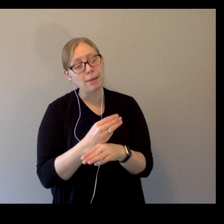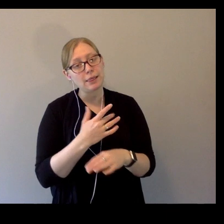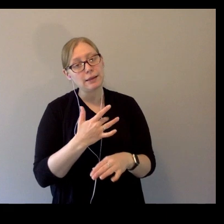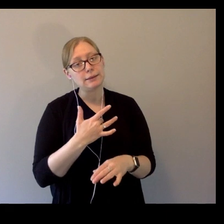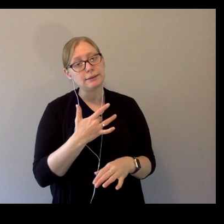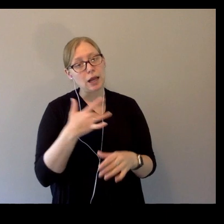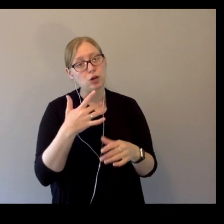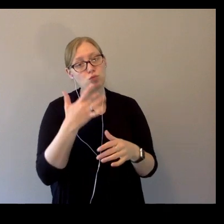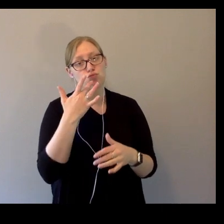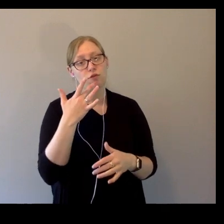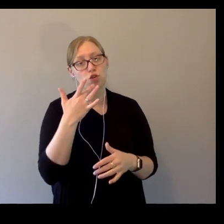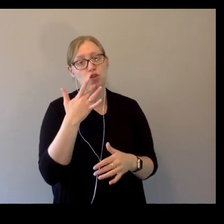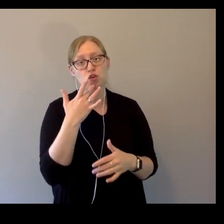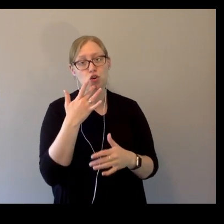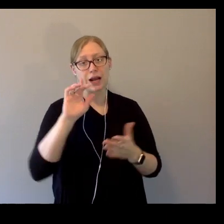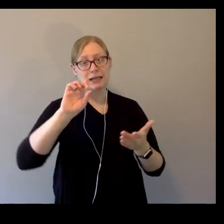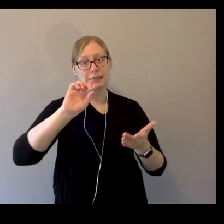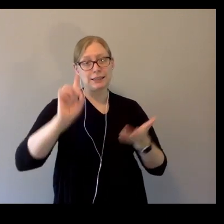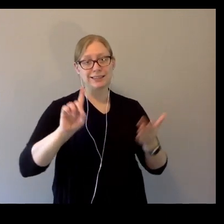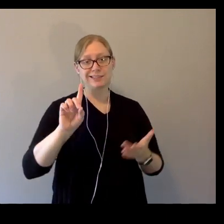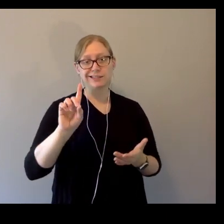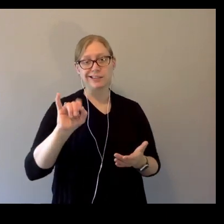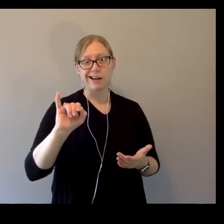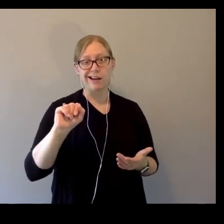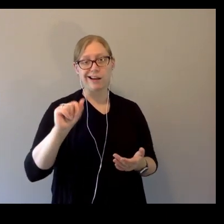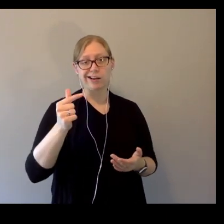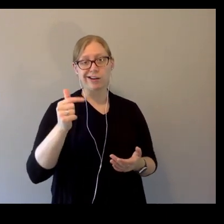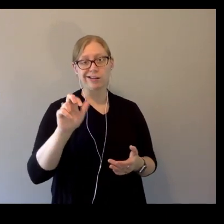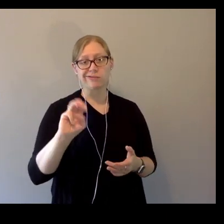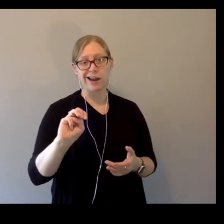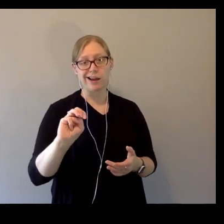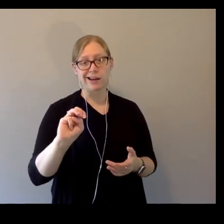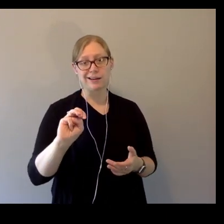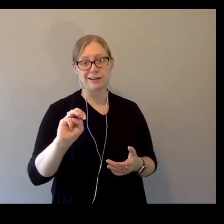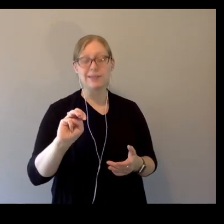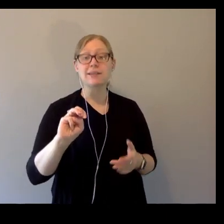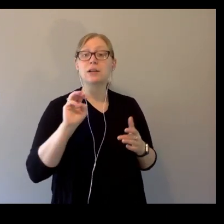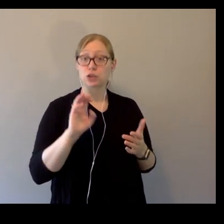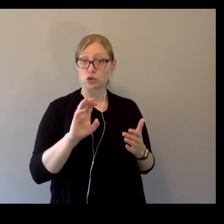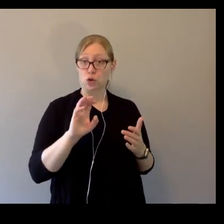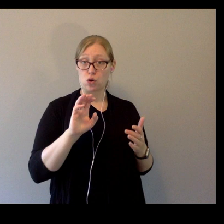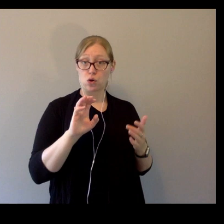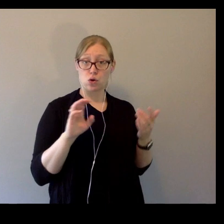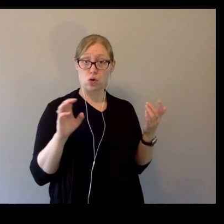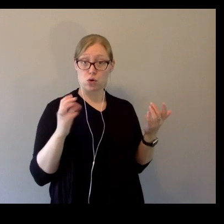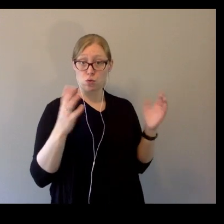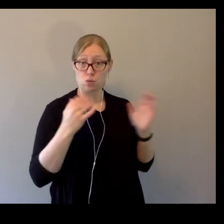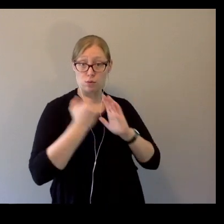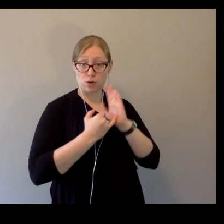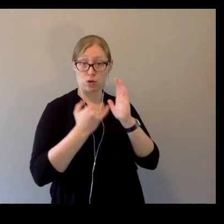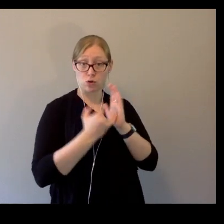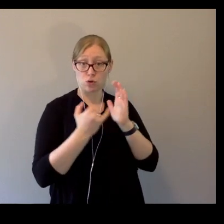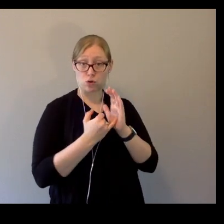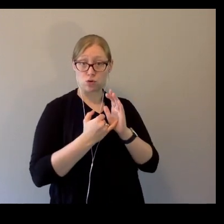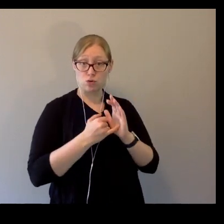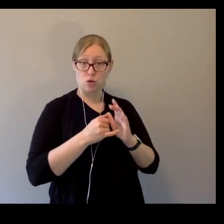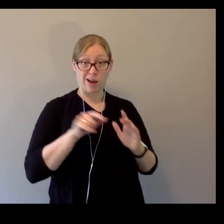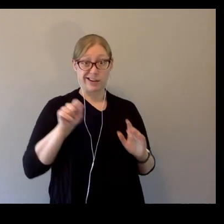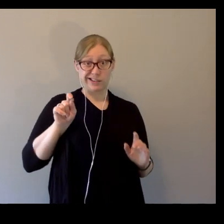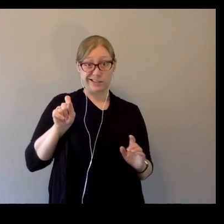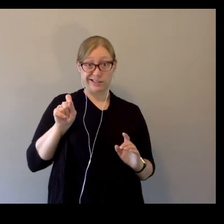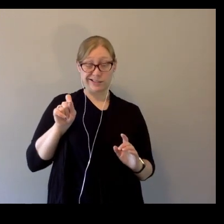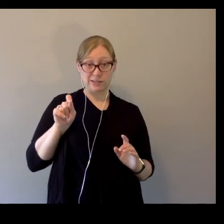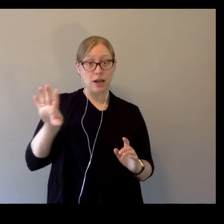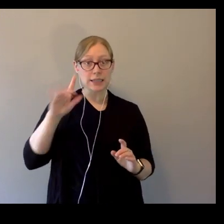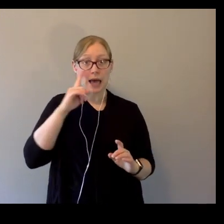to re-diagram this picture, and the picture is going to look like this. So here's Scott's eyes, and when he looks straight ahead,